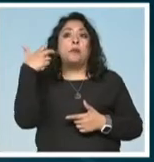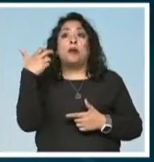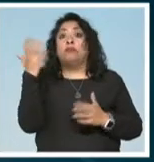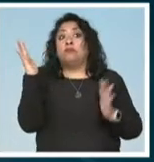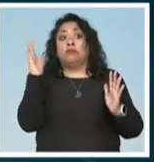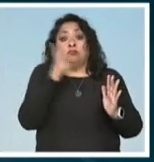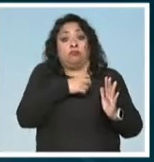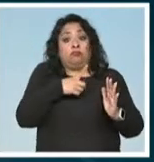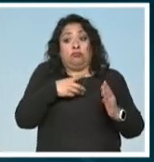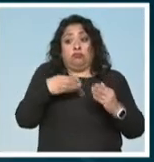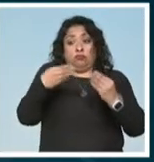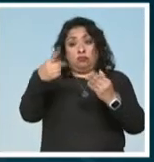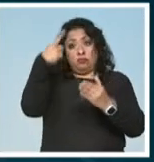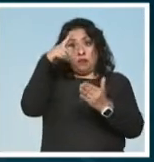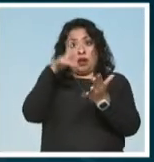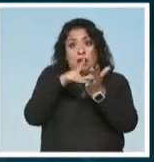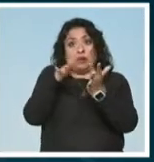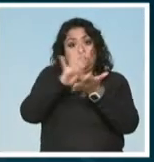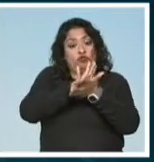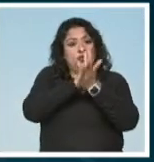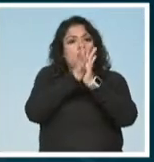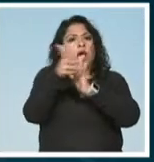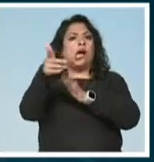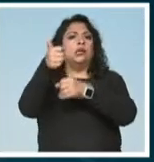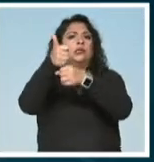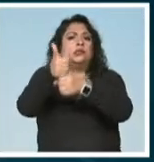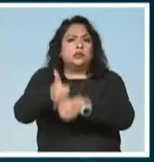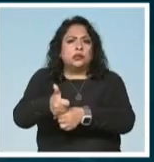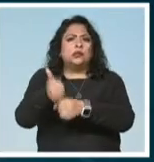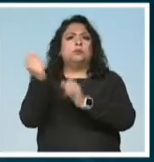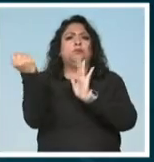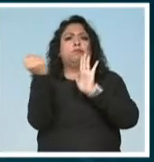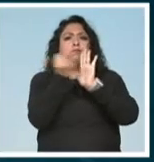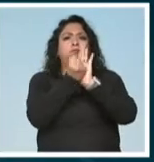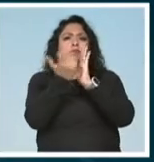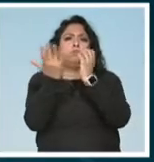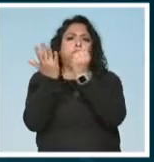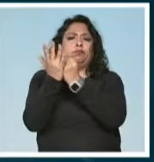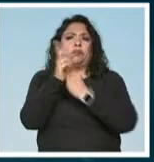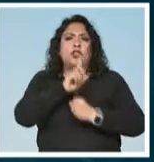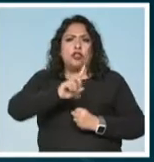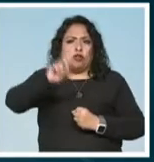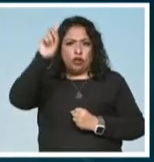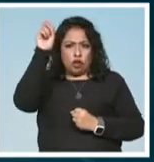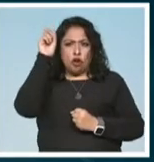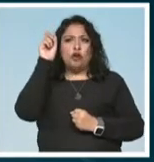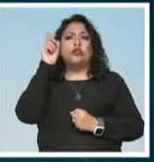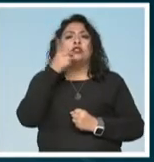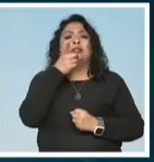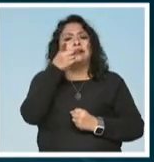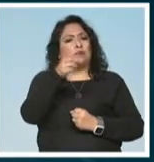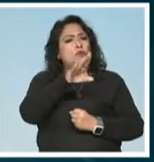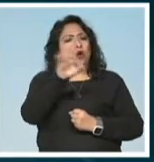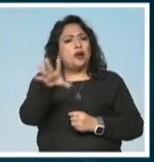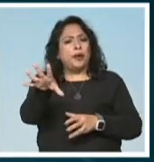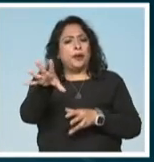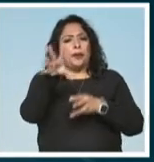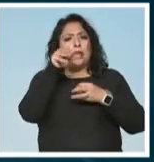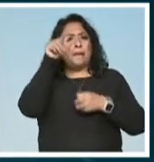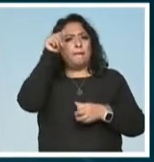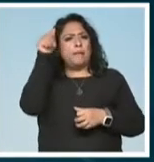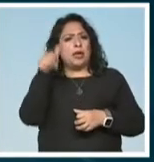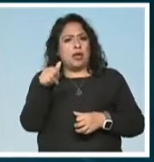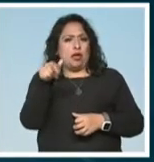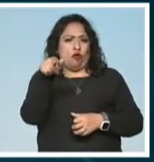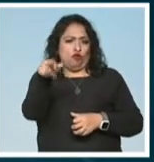for Jesus to become a martyr, for him to be crucified, because God has planned that for him to begin with. He told him,